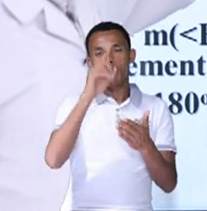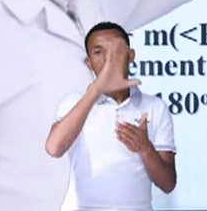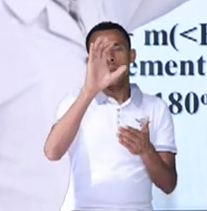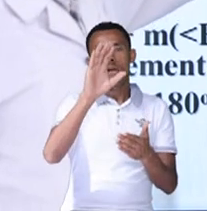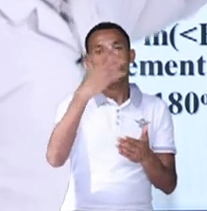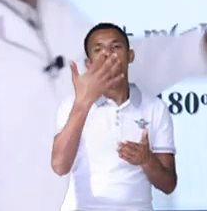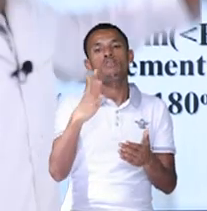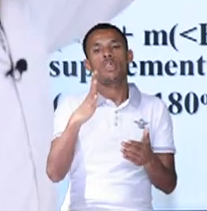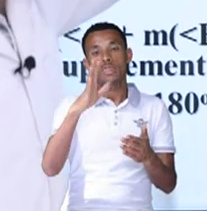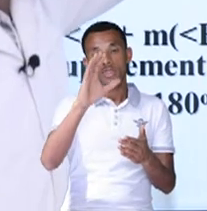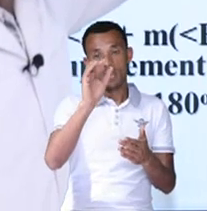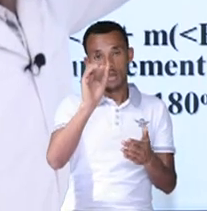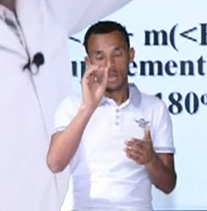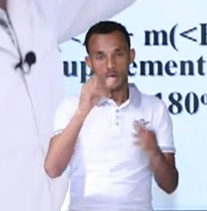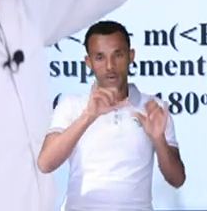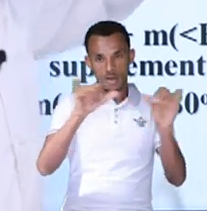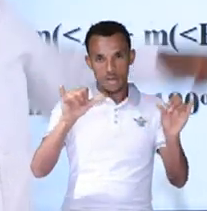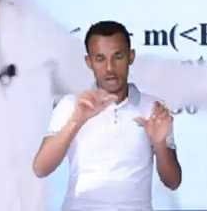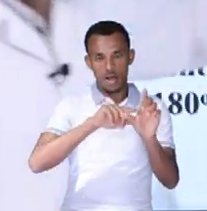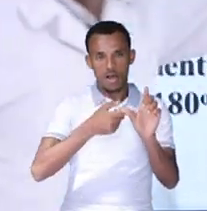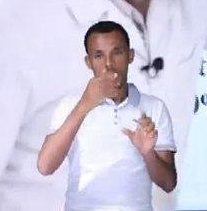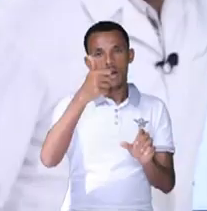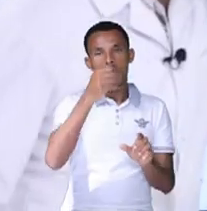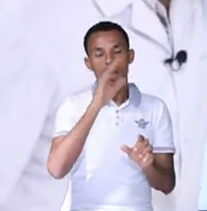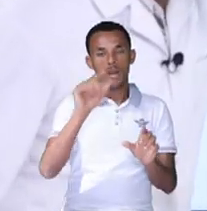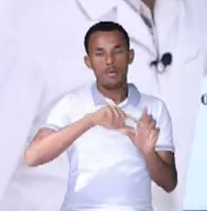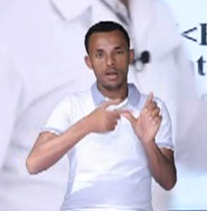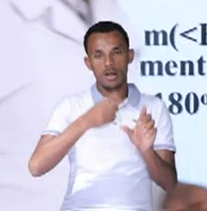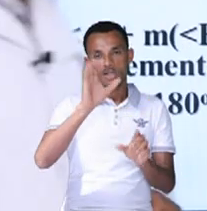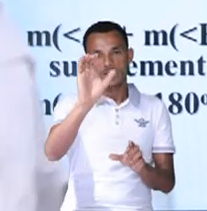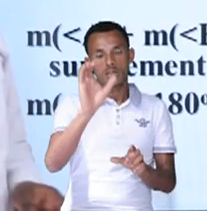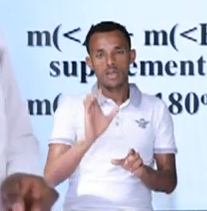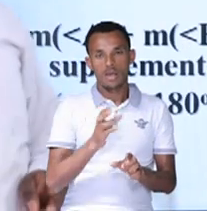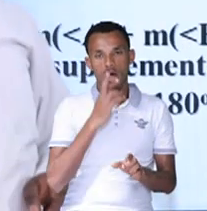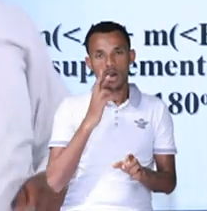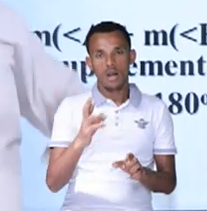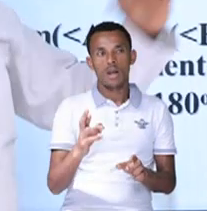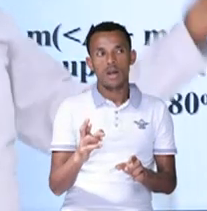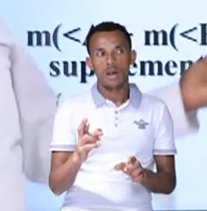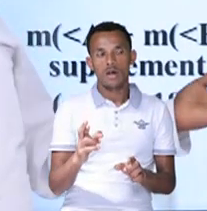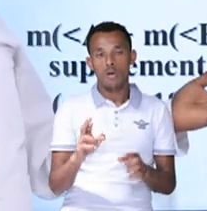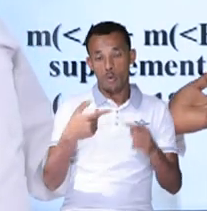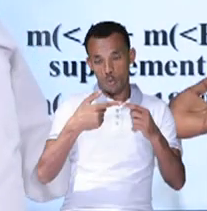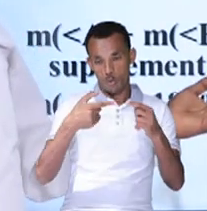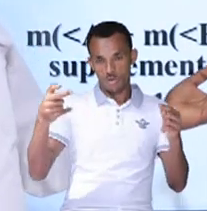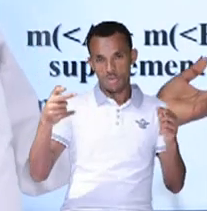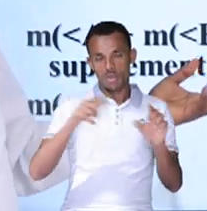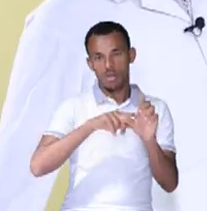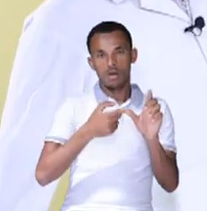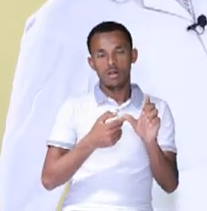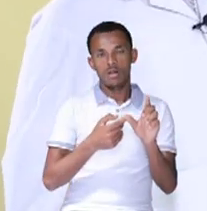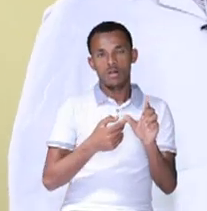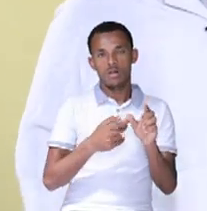115 degree. So measure angle A and measure angle C are opposite angle.